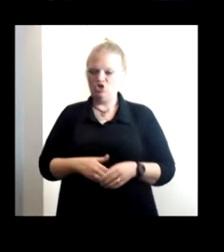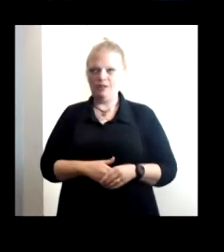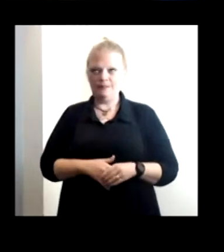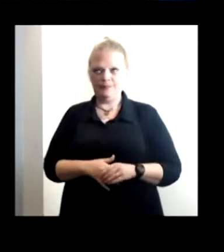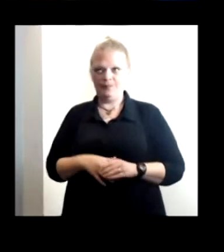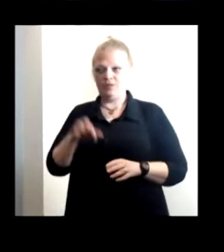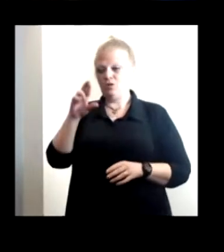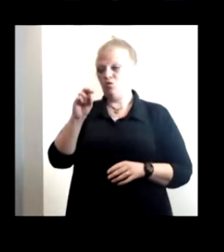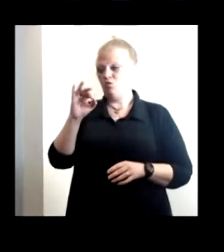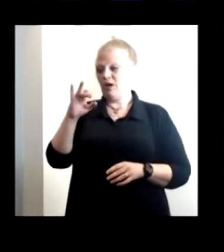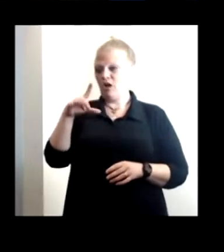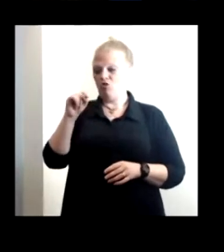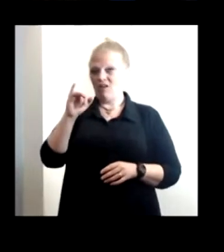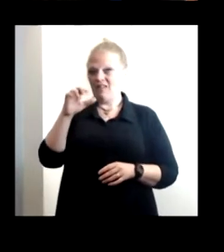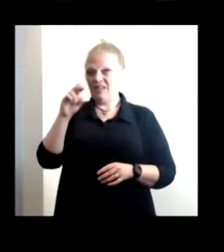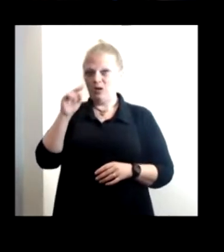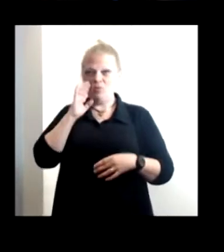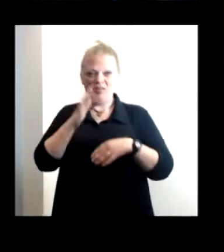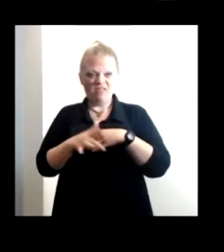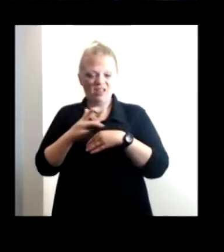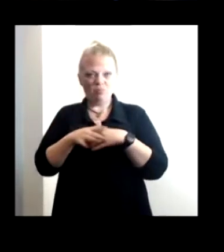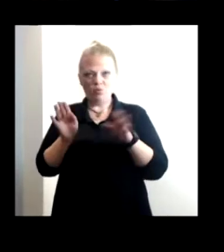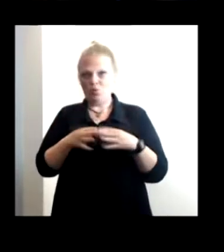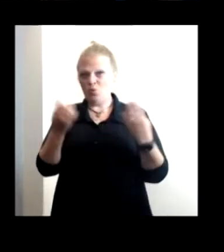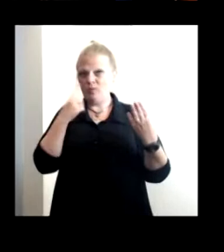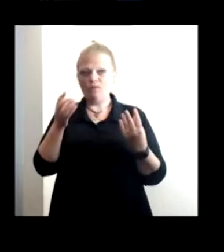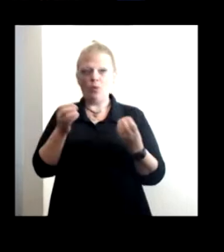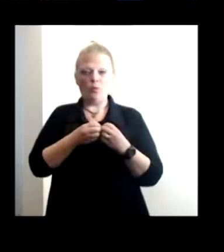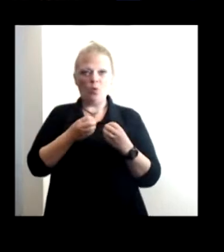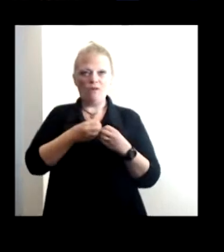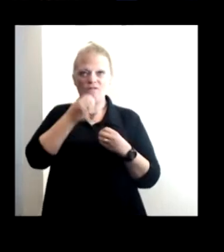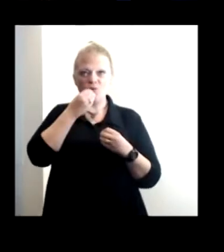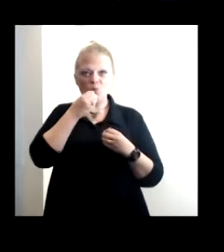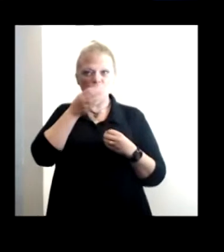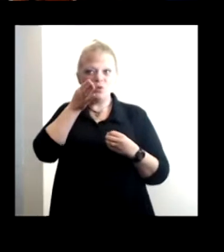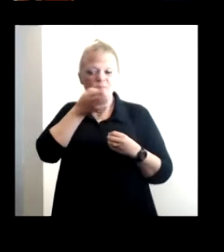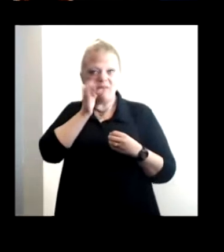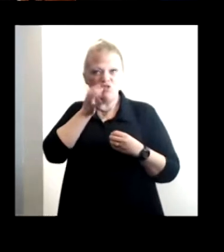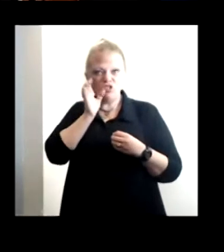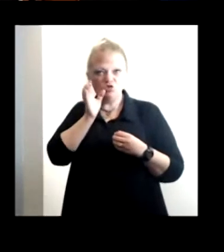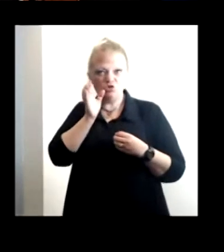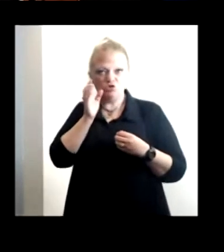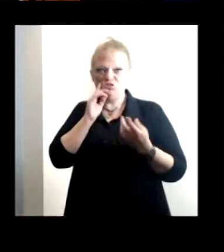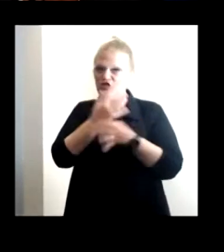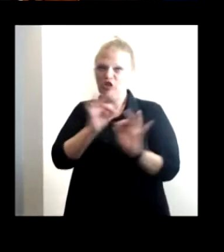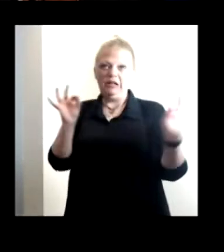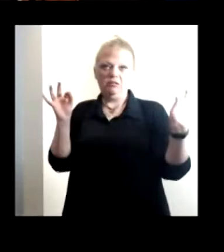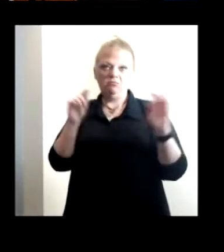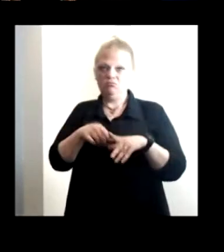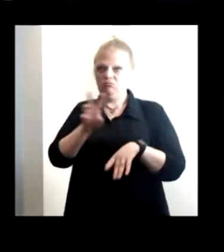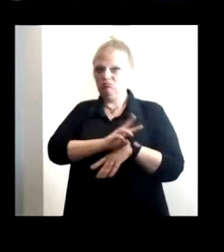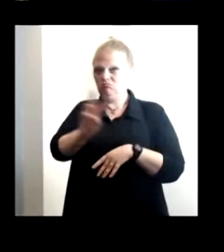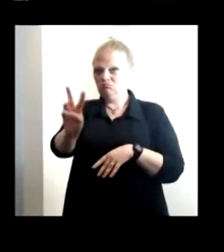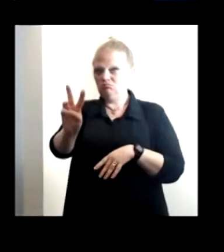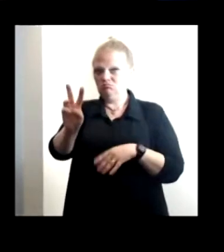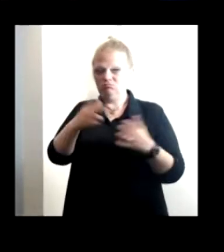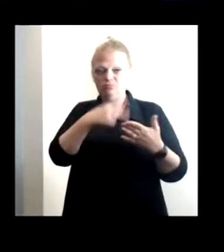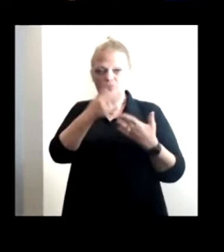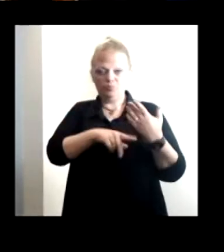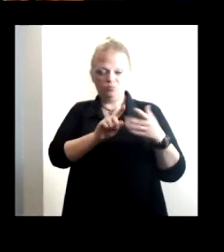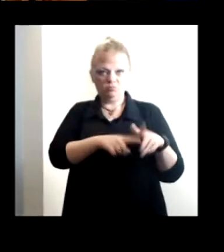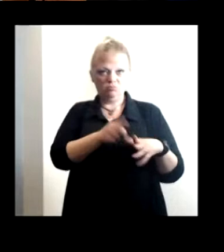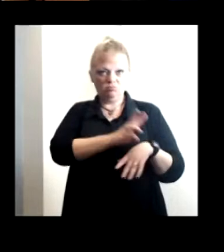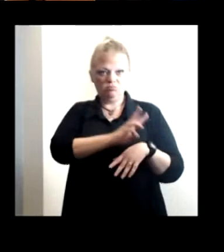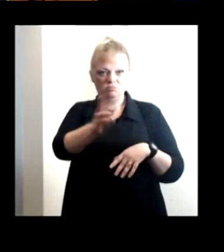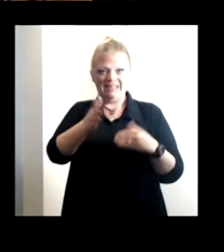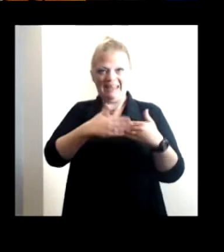And the Roycroft Inn will be available and open for additional food and beverage. This is free. The event starts at 6. The program starts at 6. The gates